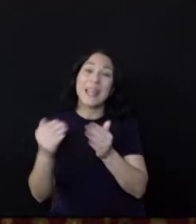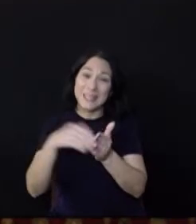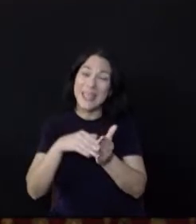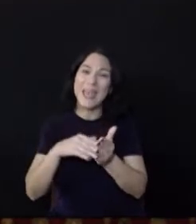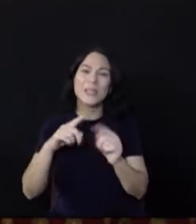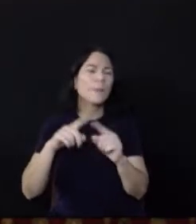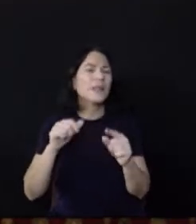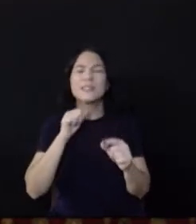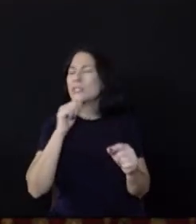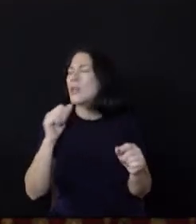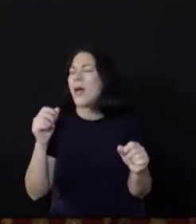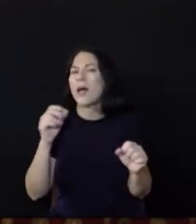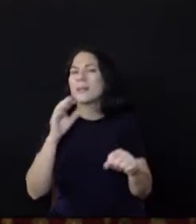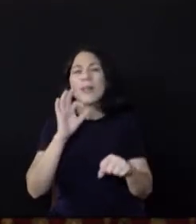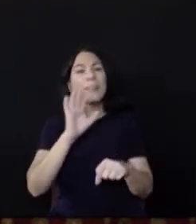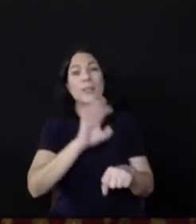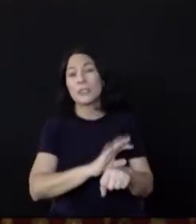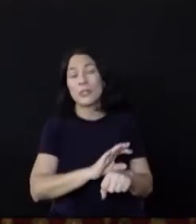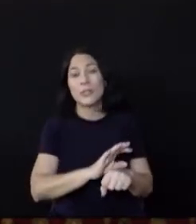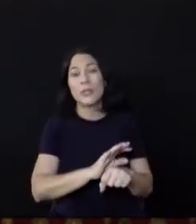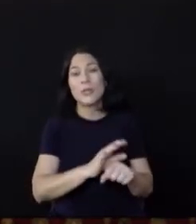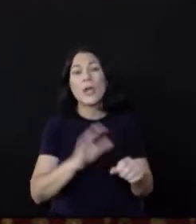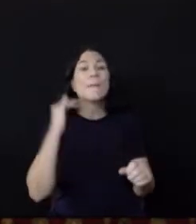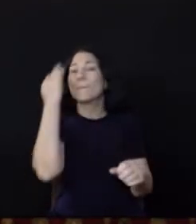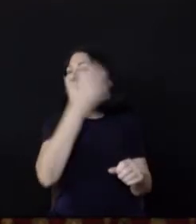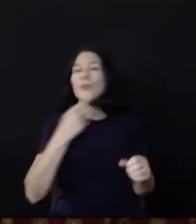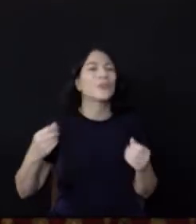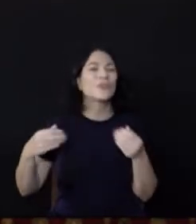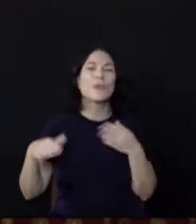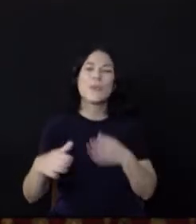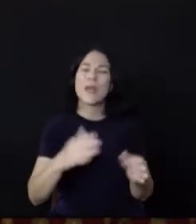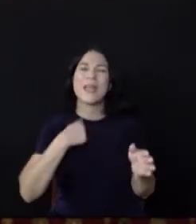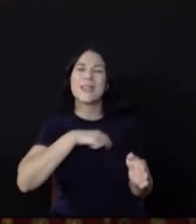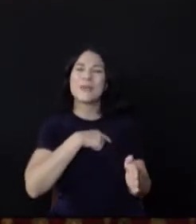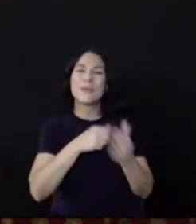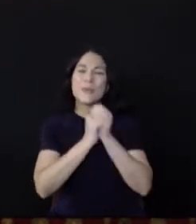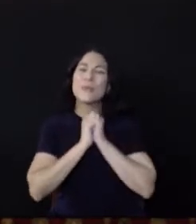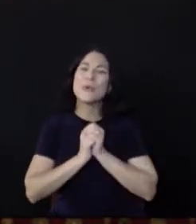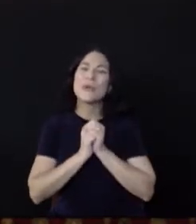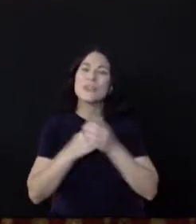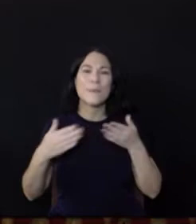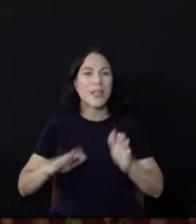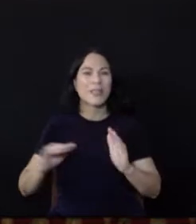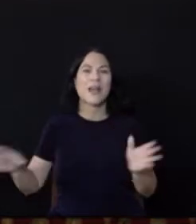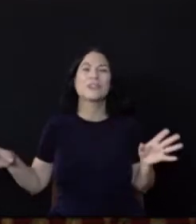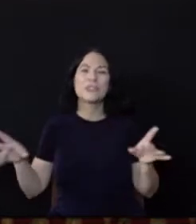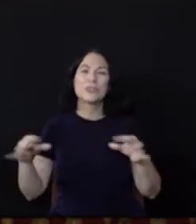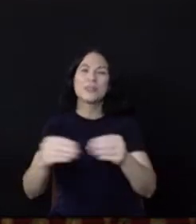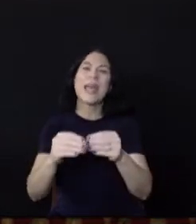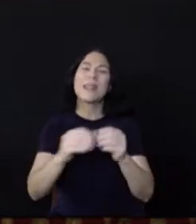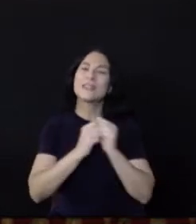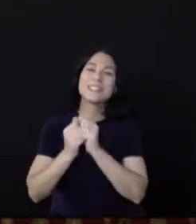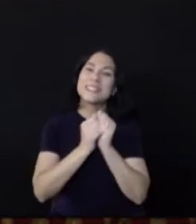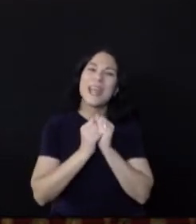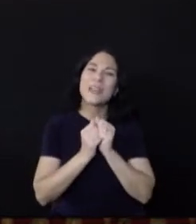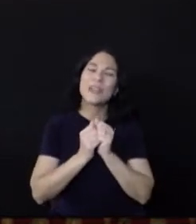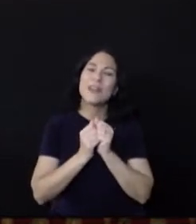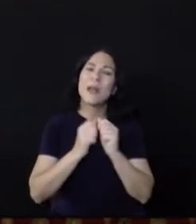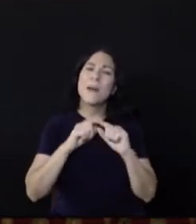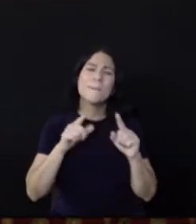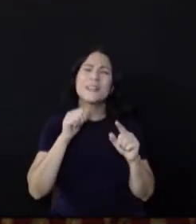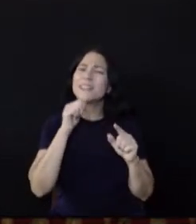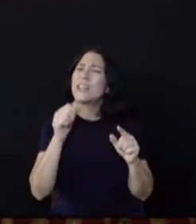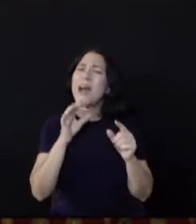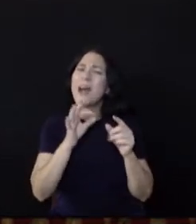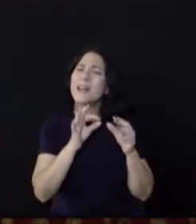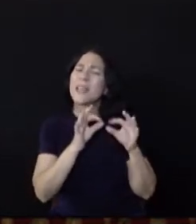the church. It's a beautiful way we worship. It's a beautiful way we are allowed to gather and come together. But it is not the